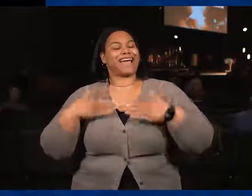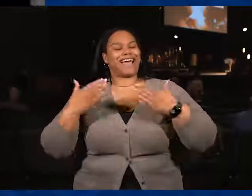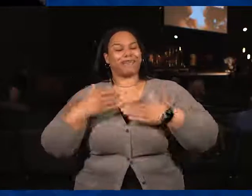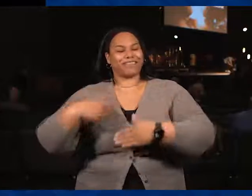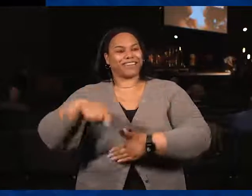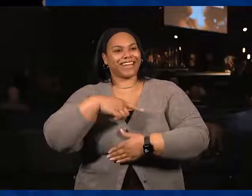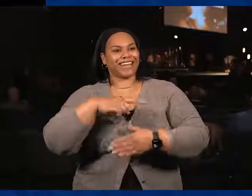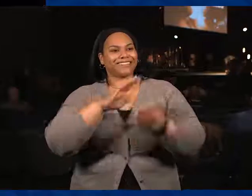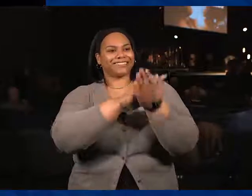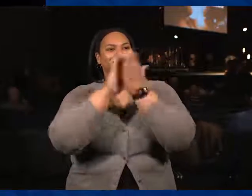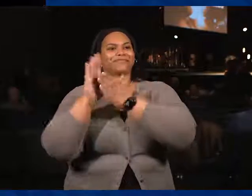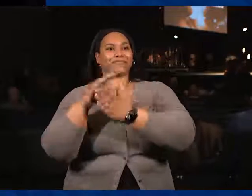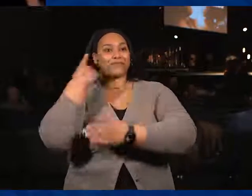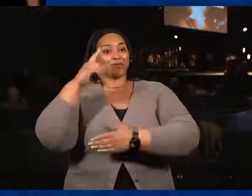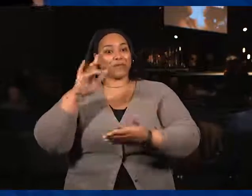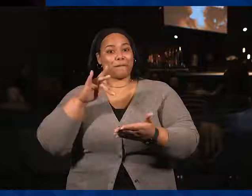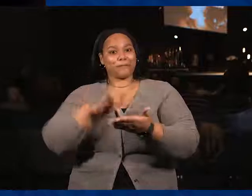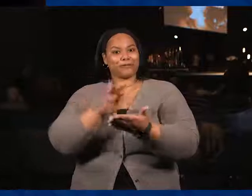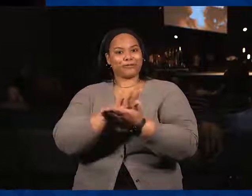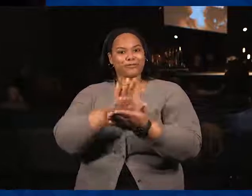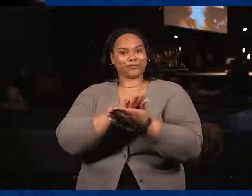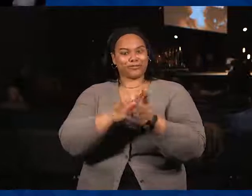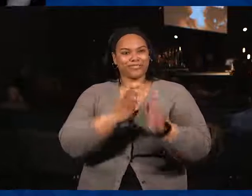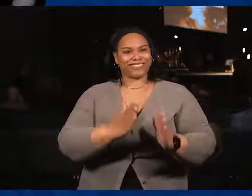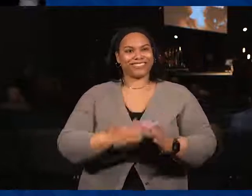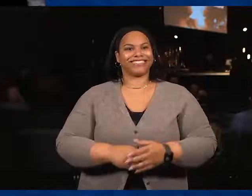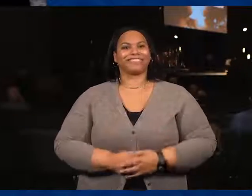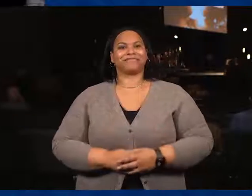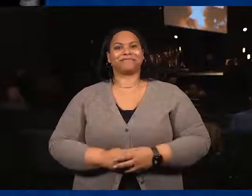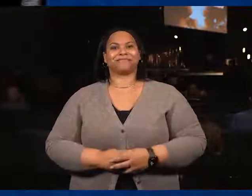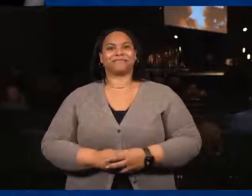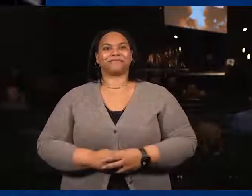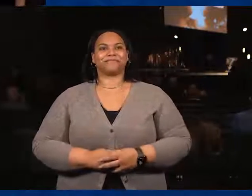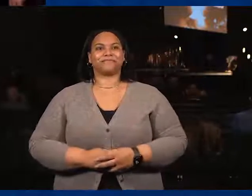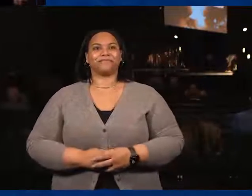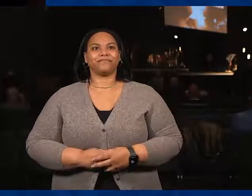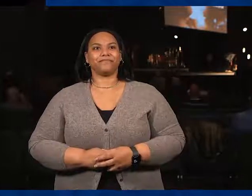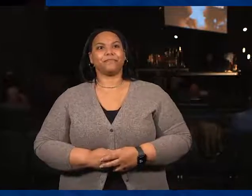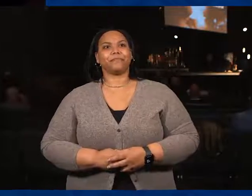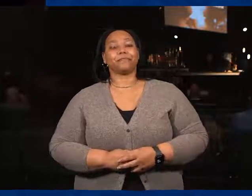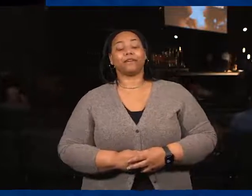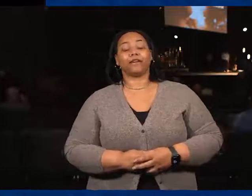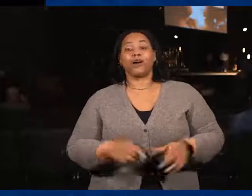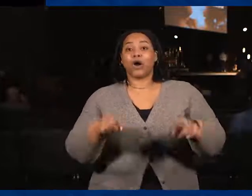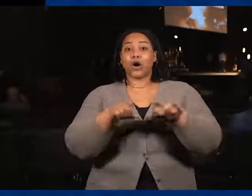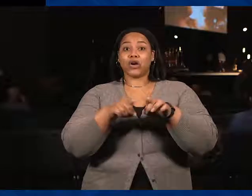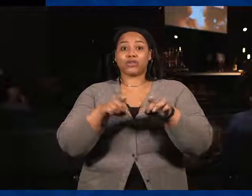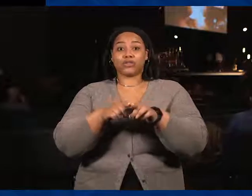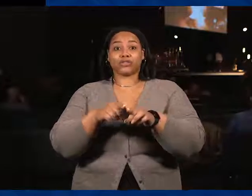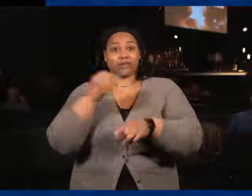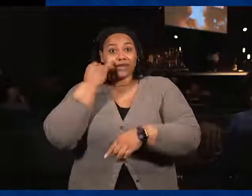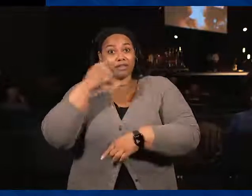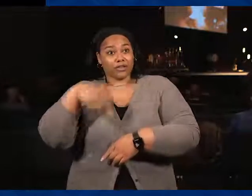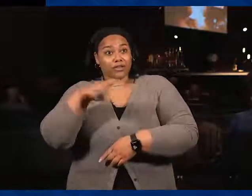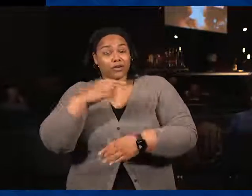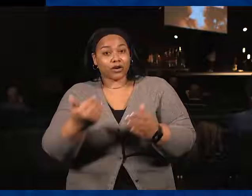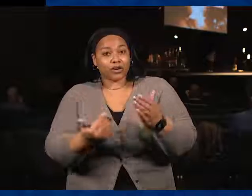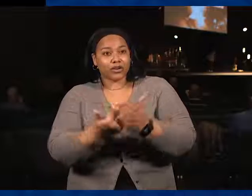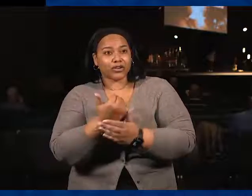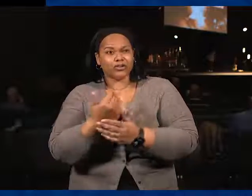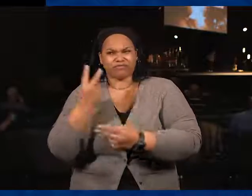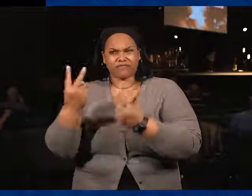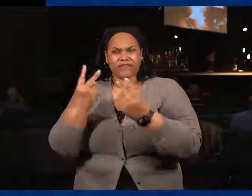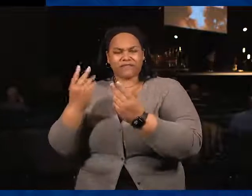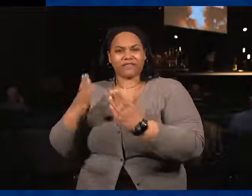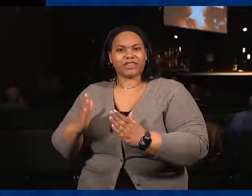a clap. We're happy to have you guys here. You'll enjoy yourselves with us. And if you are new and visiting us for the